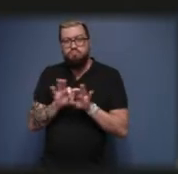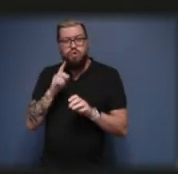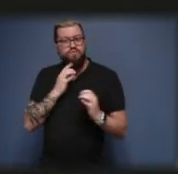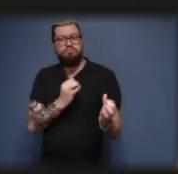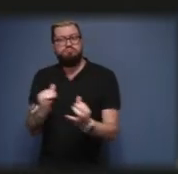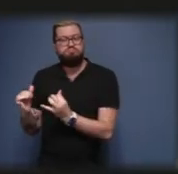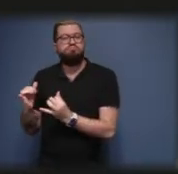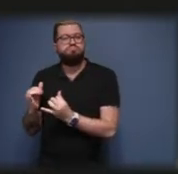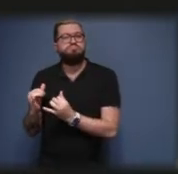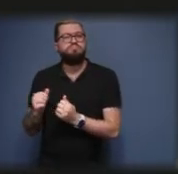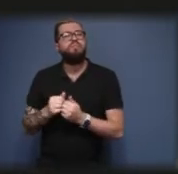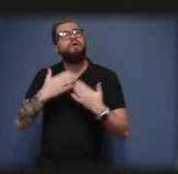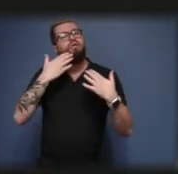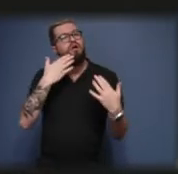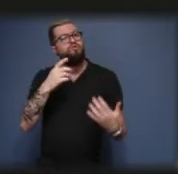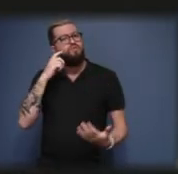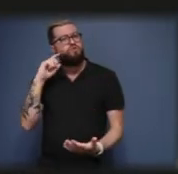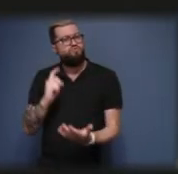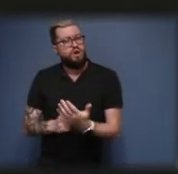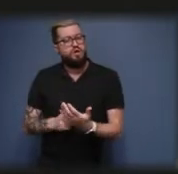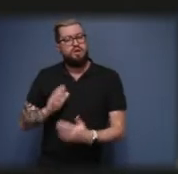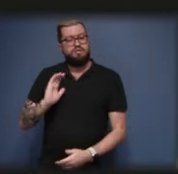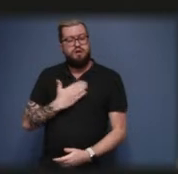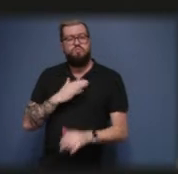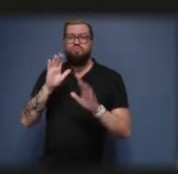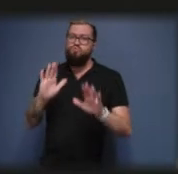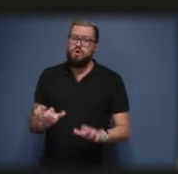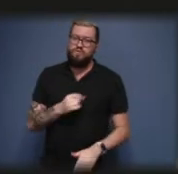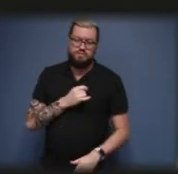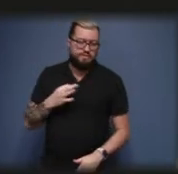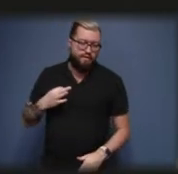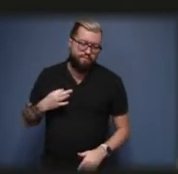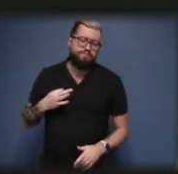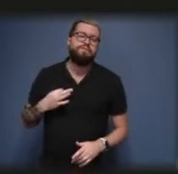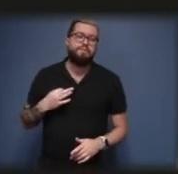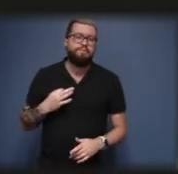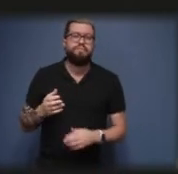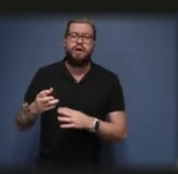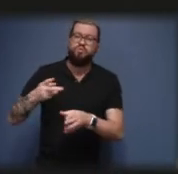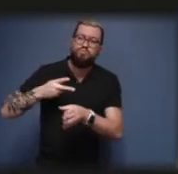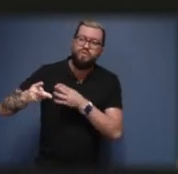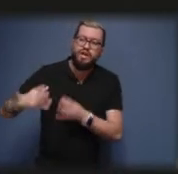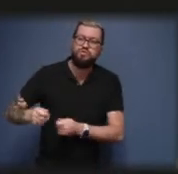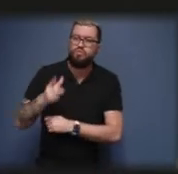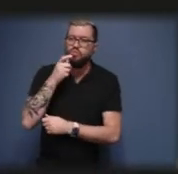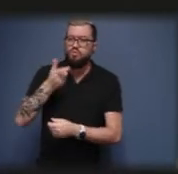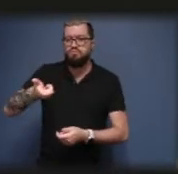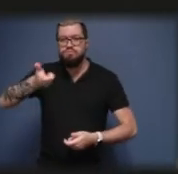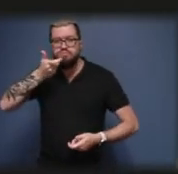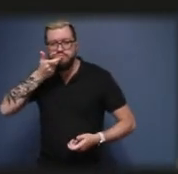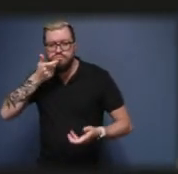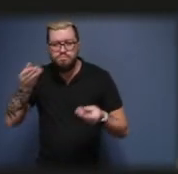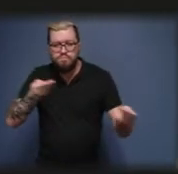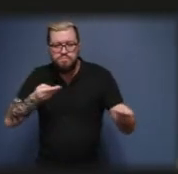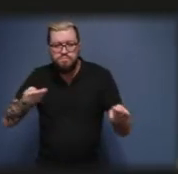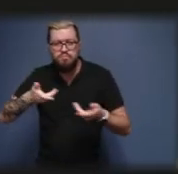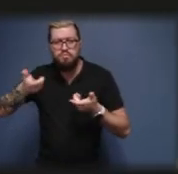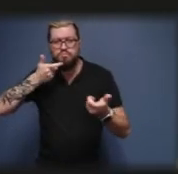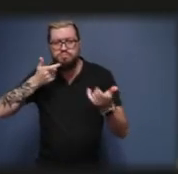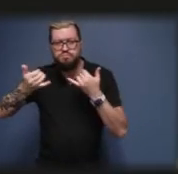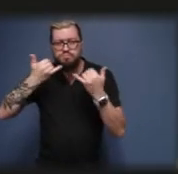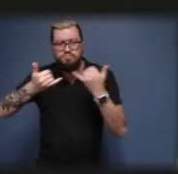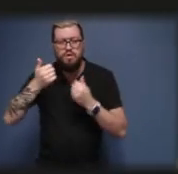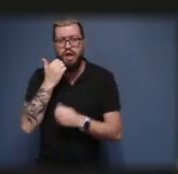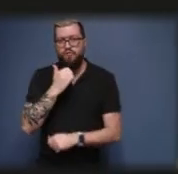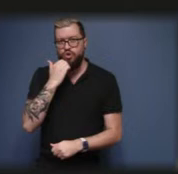Thank you for recognizing our wonderful staff, our professionals that handle our calls every day. We will